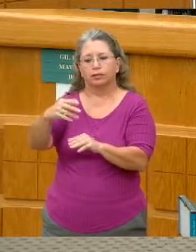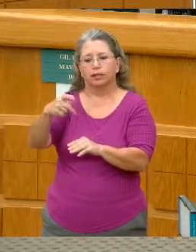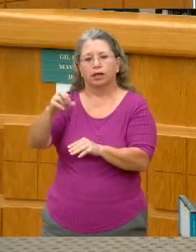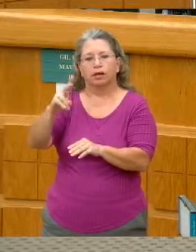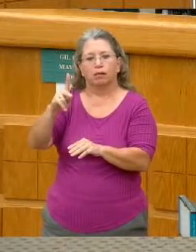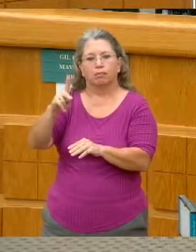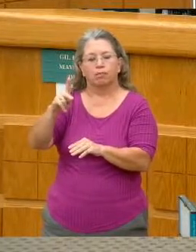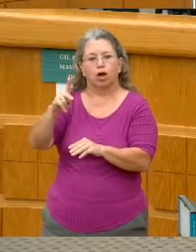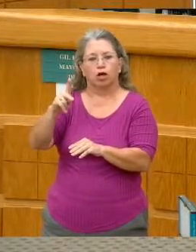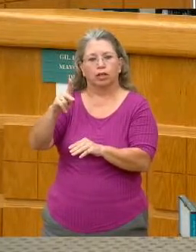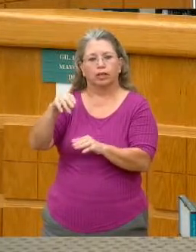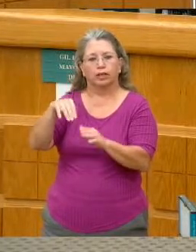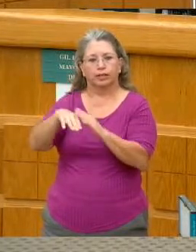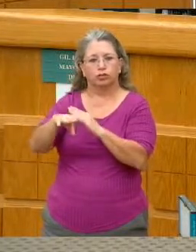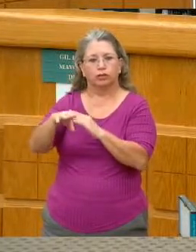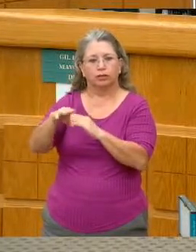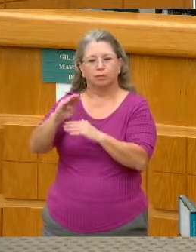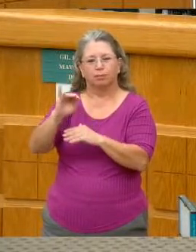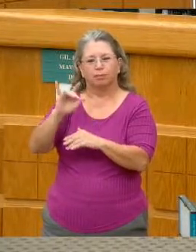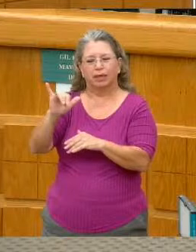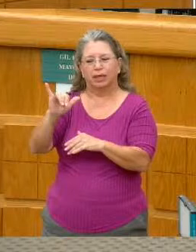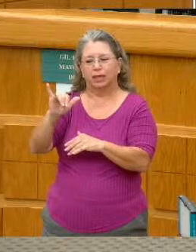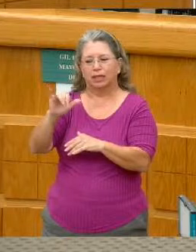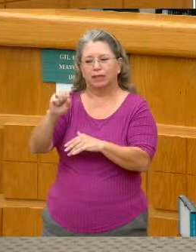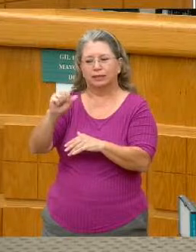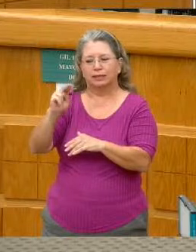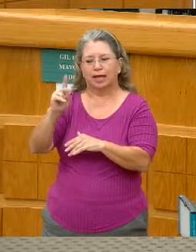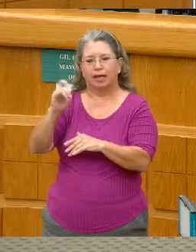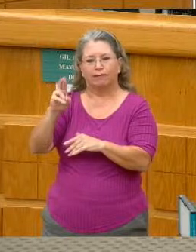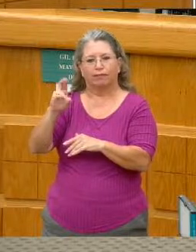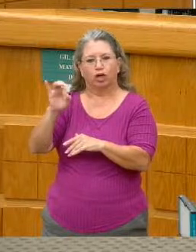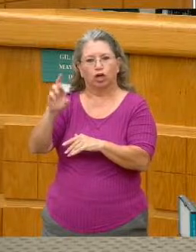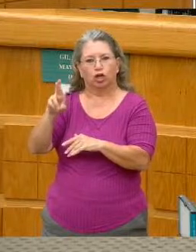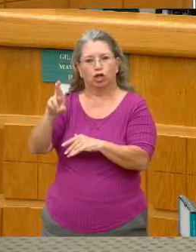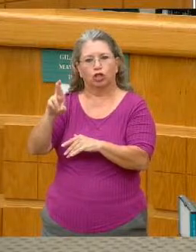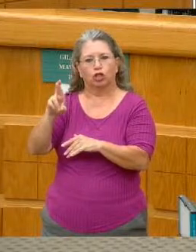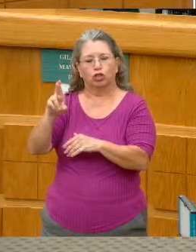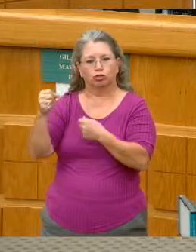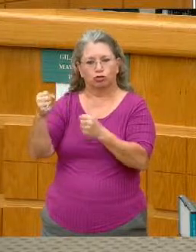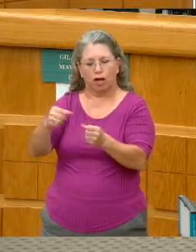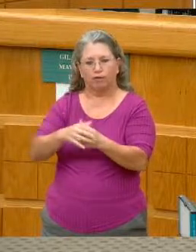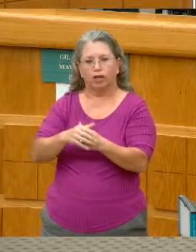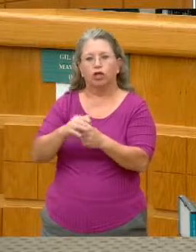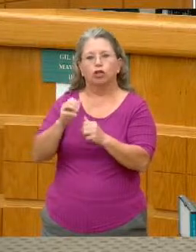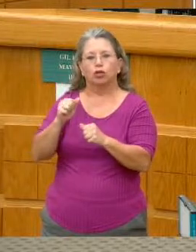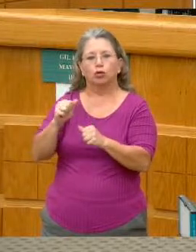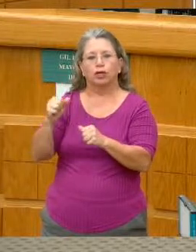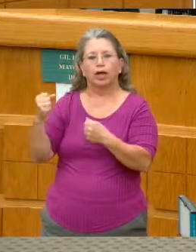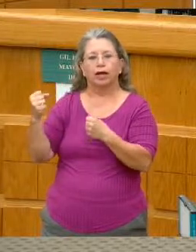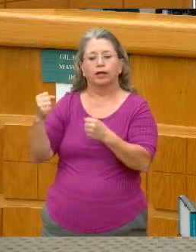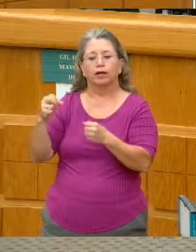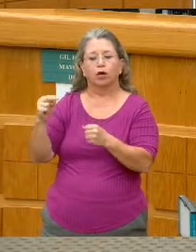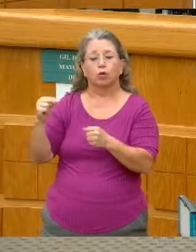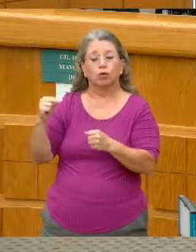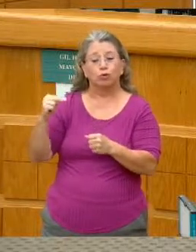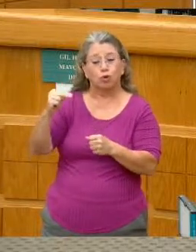of us know as Billy Sandifer Drive, and you will be able to go north on the beach, but not south. So I